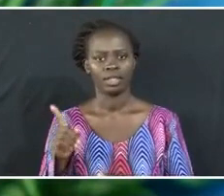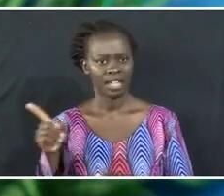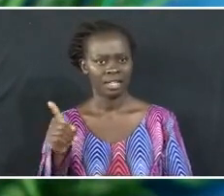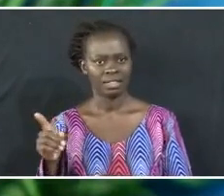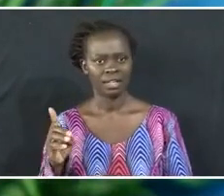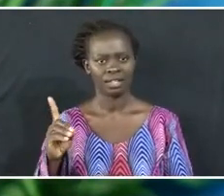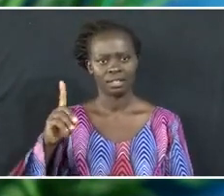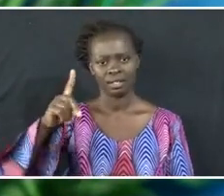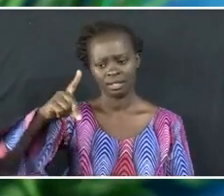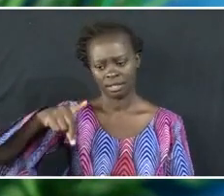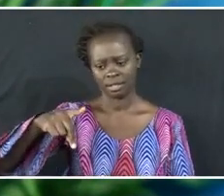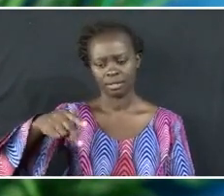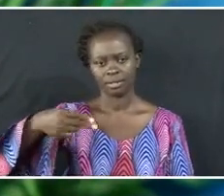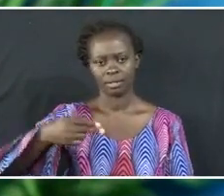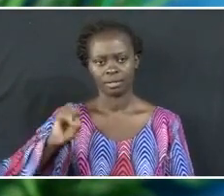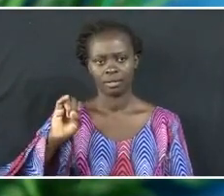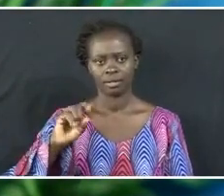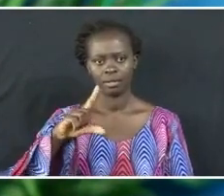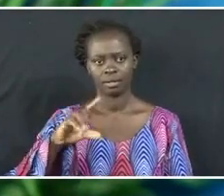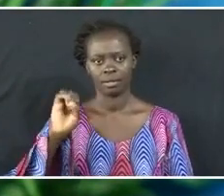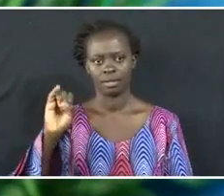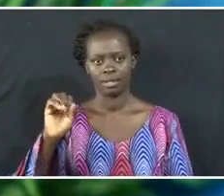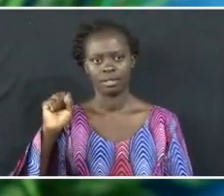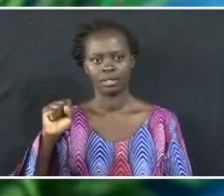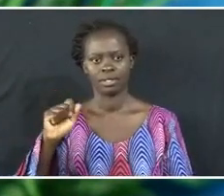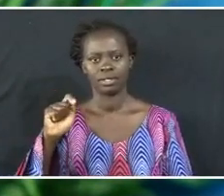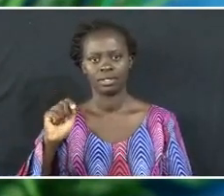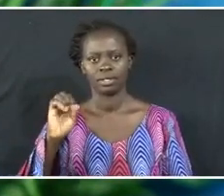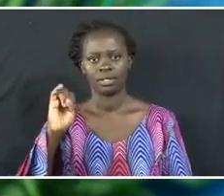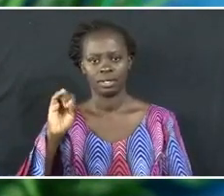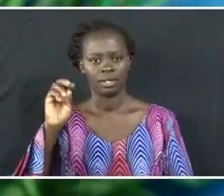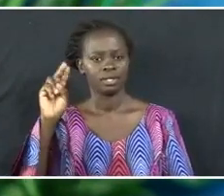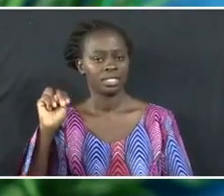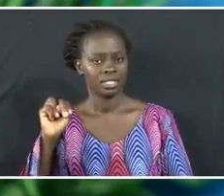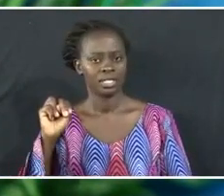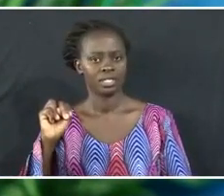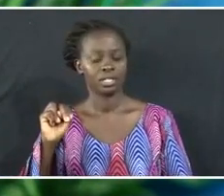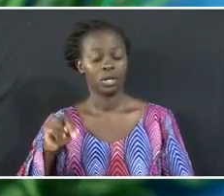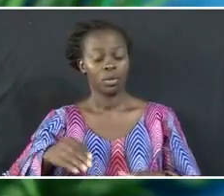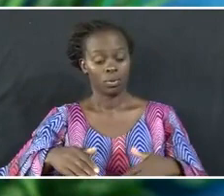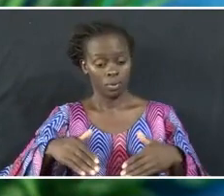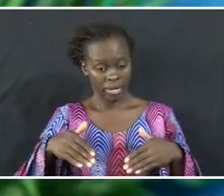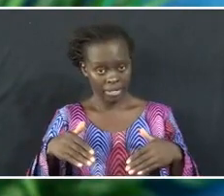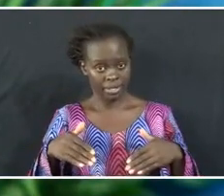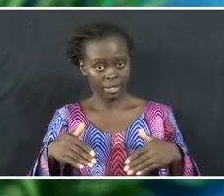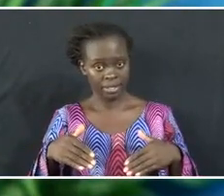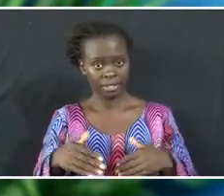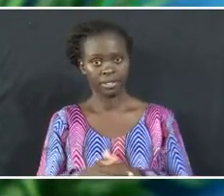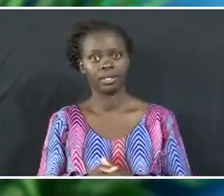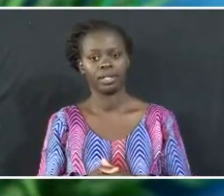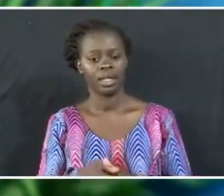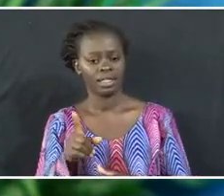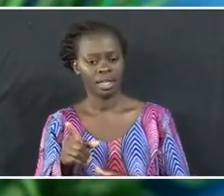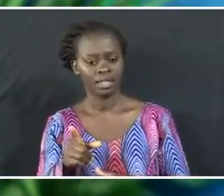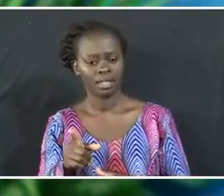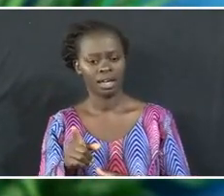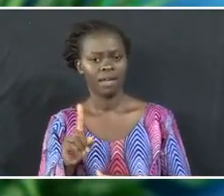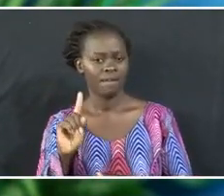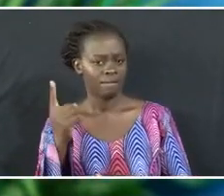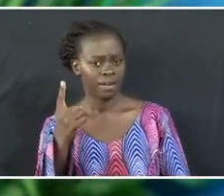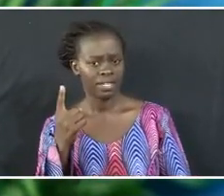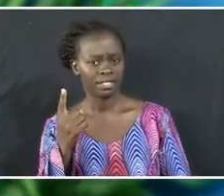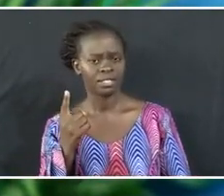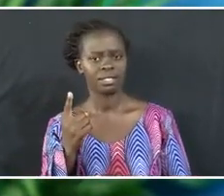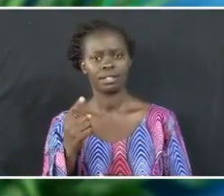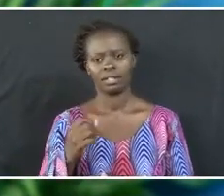strength. 3 times he told her a lie. 3 times Delilah tied Samson and